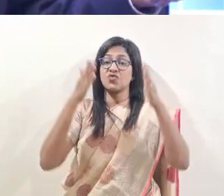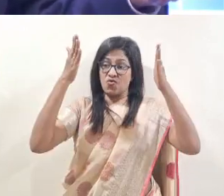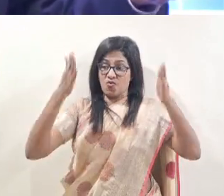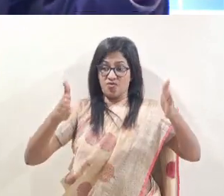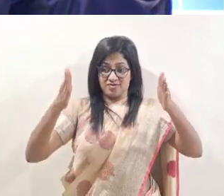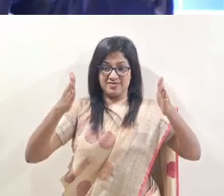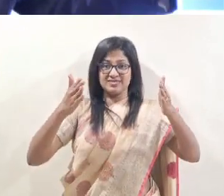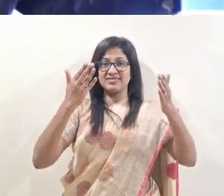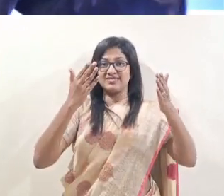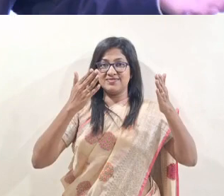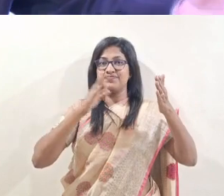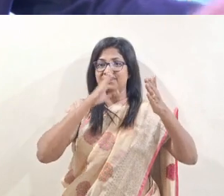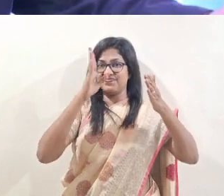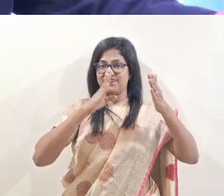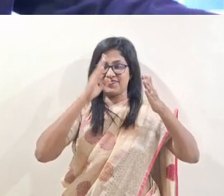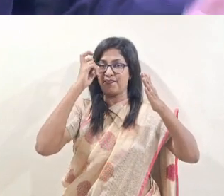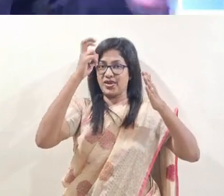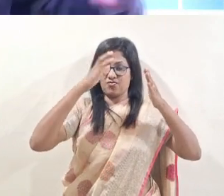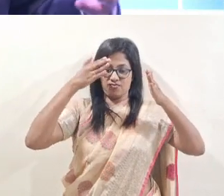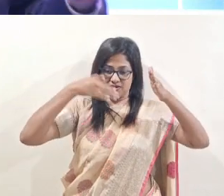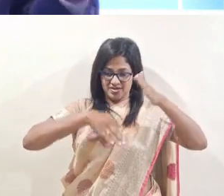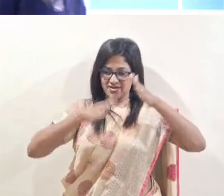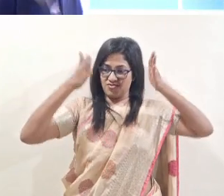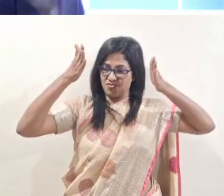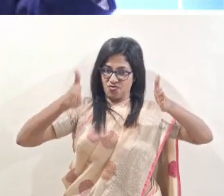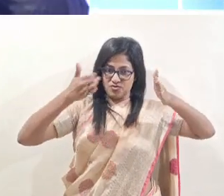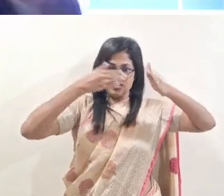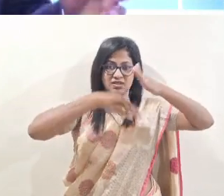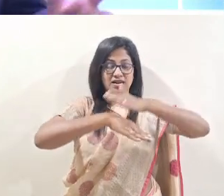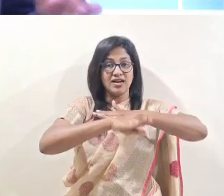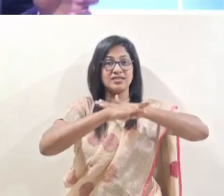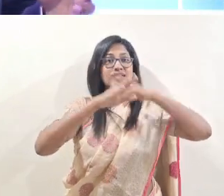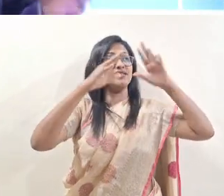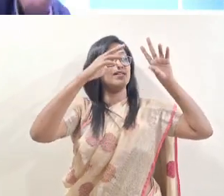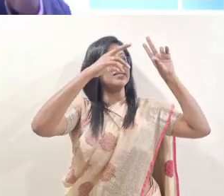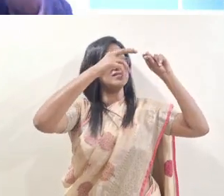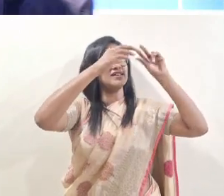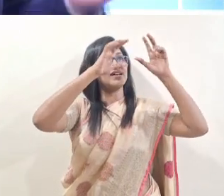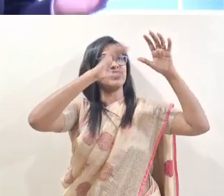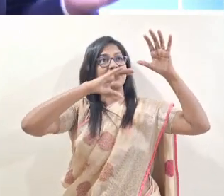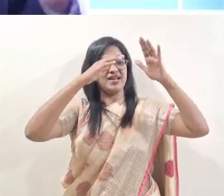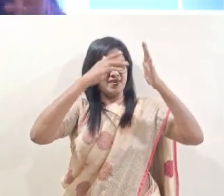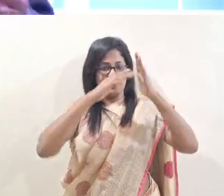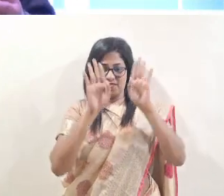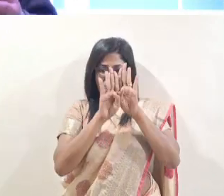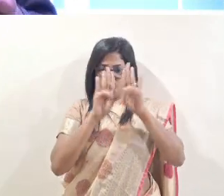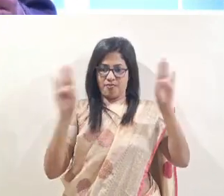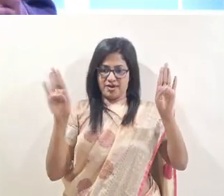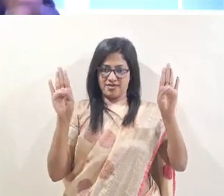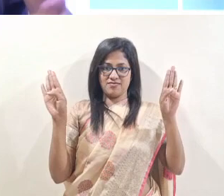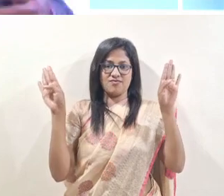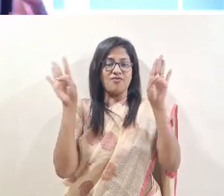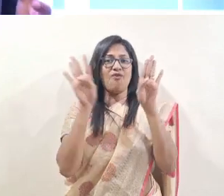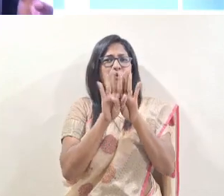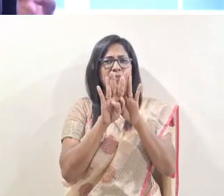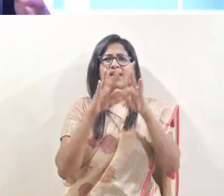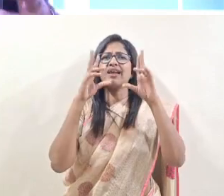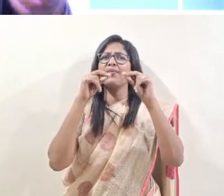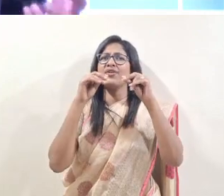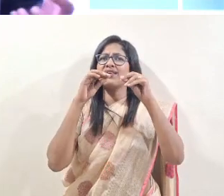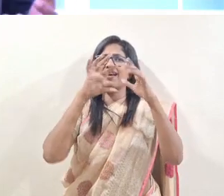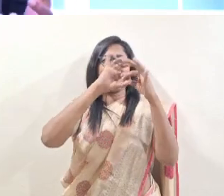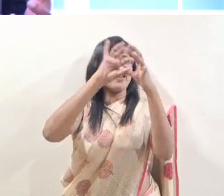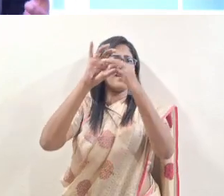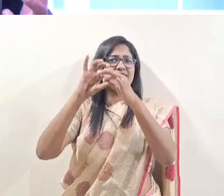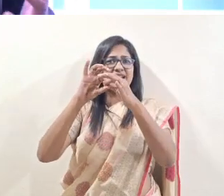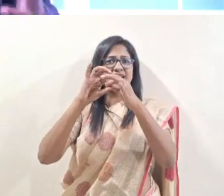itself, the each and every part has to speak to the other part. When the door opens, when the door closes, there's so many things. When